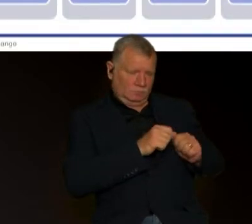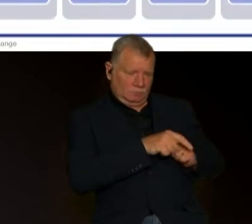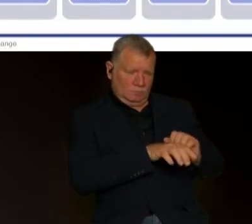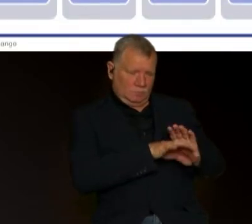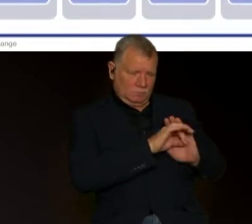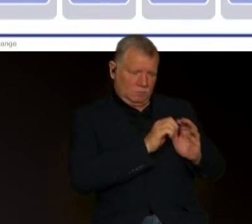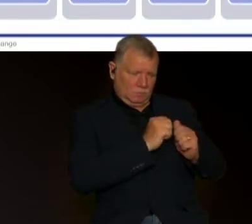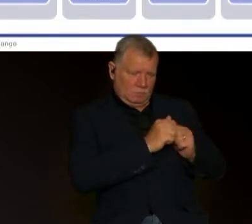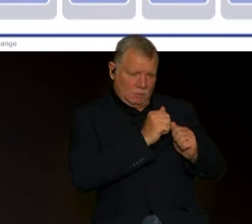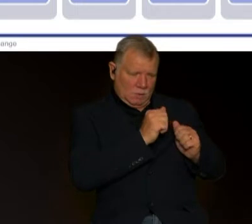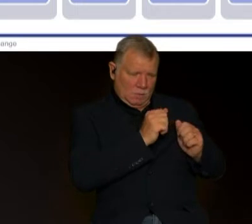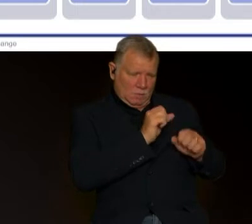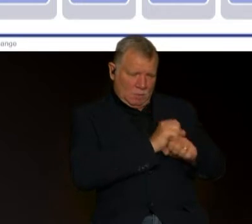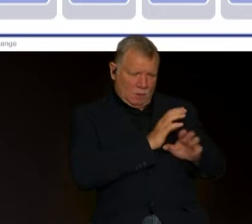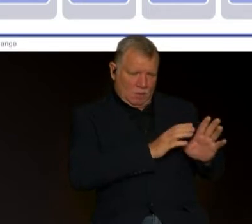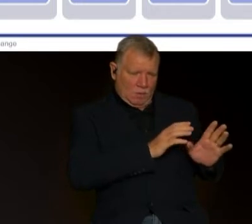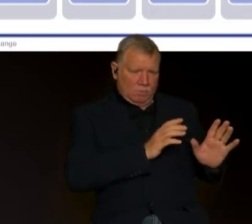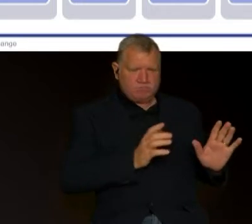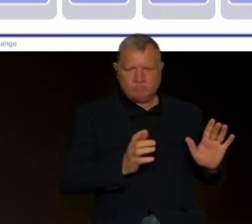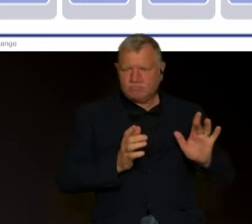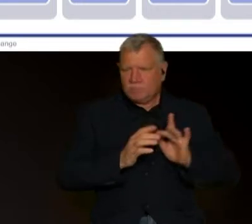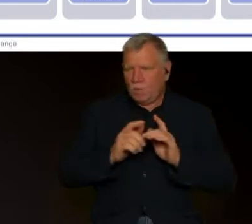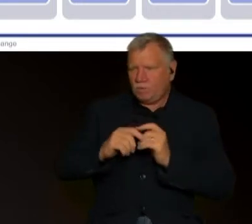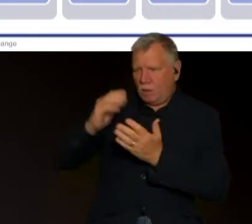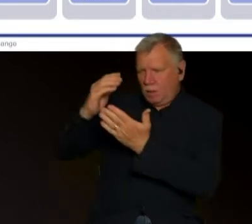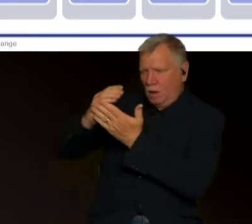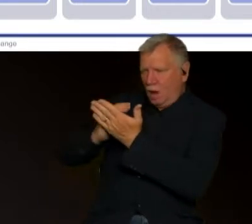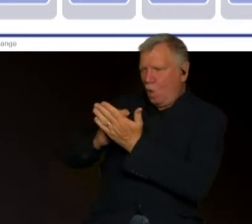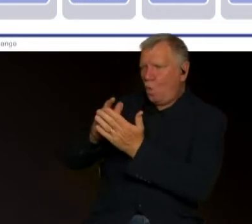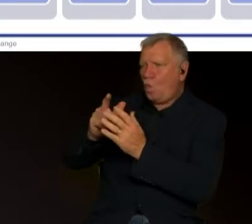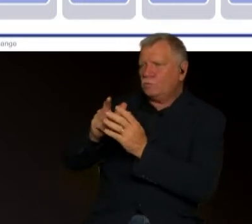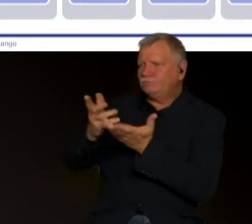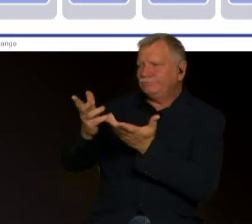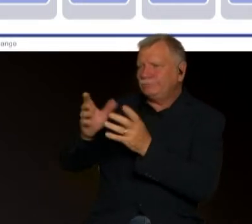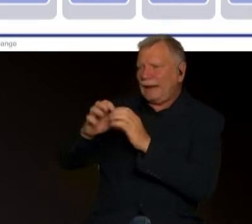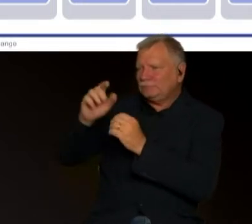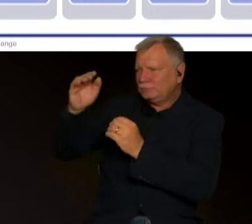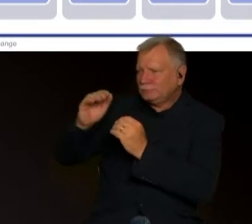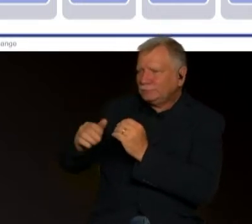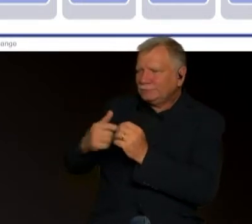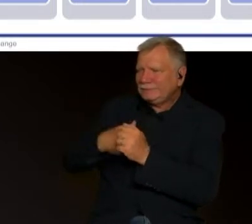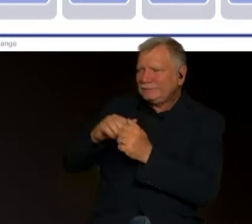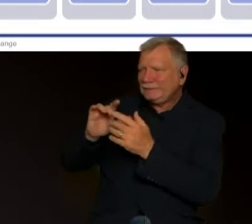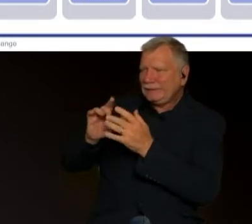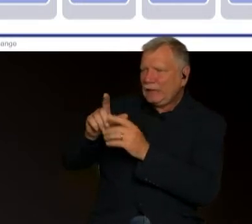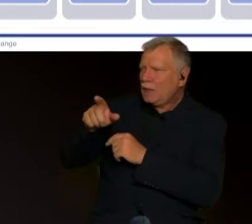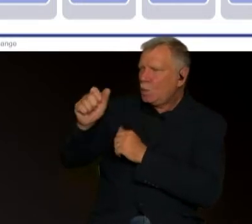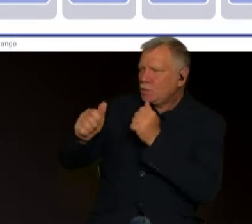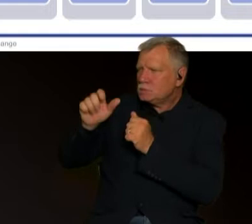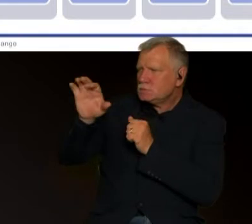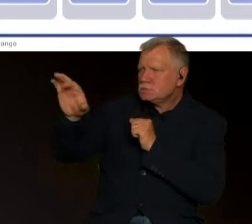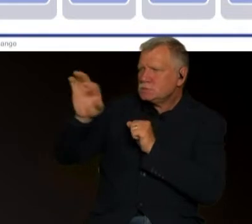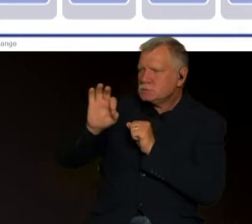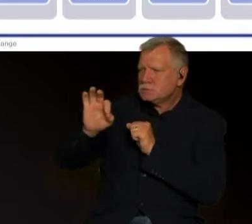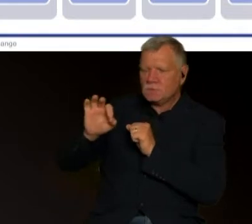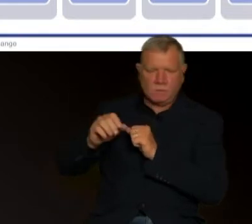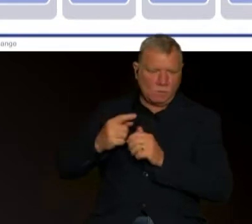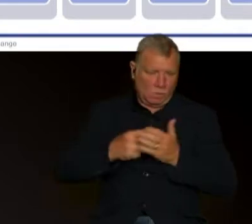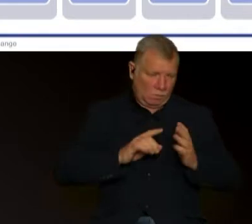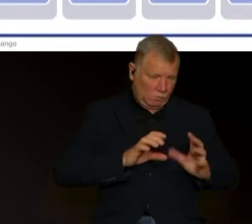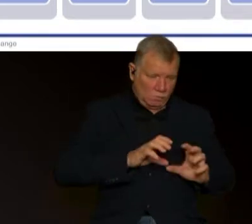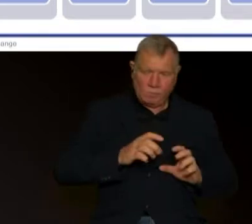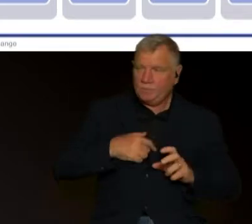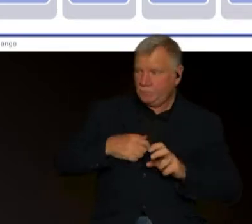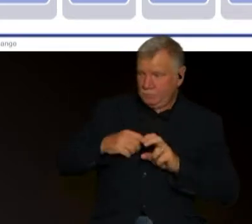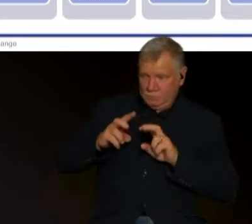The areas chosen by each employee matches with the course catalog that the catalog has, and this was